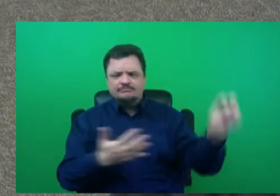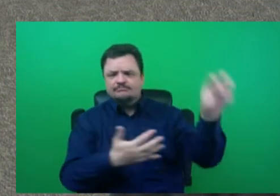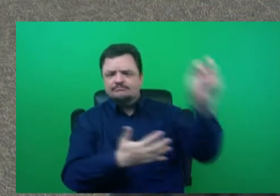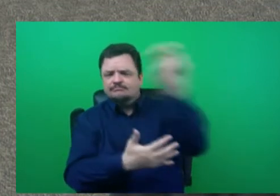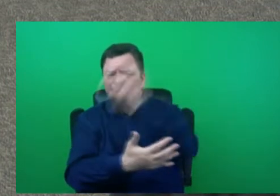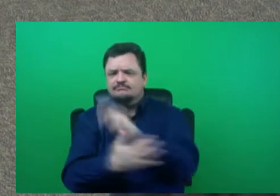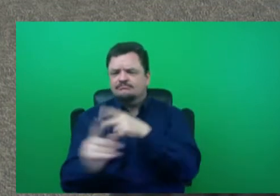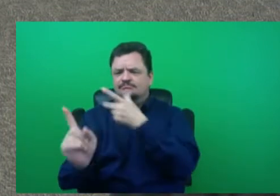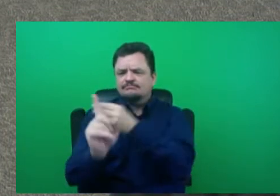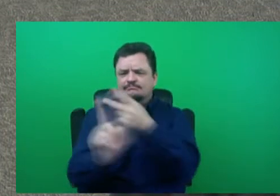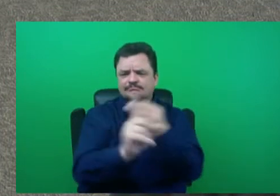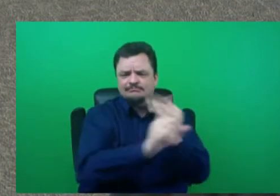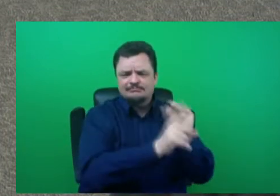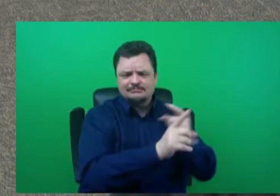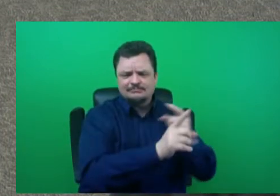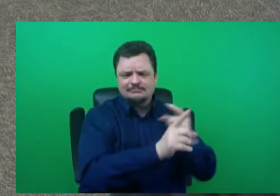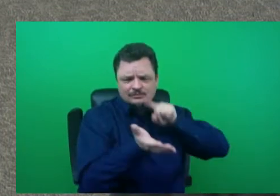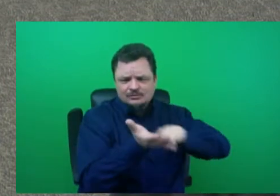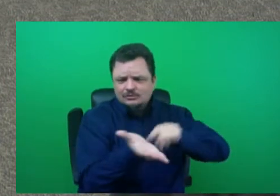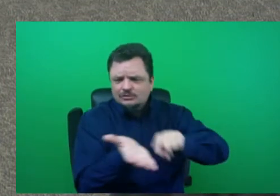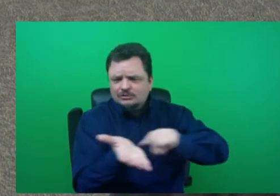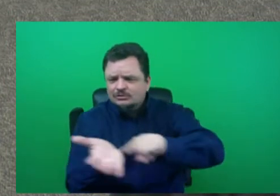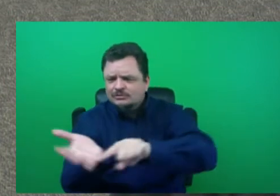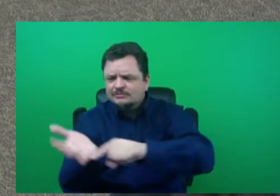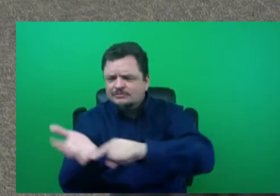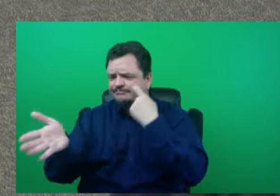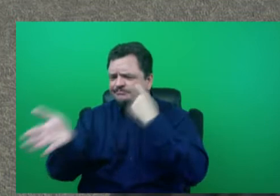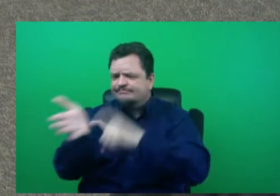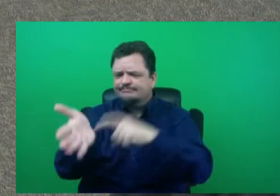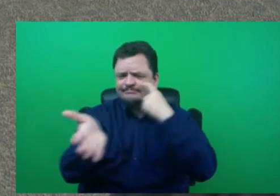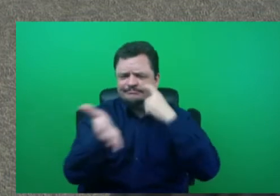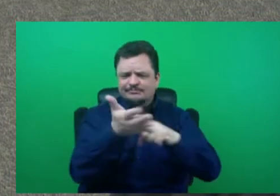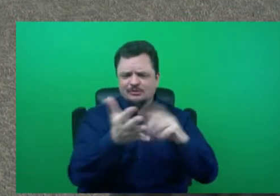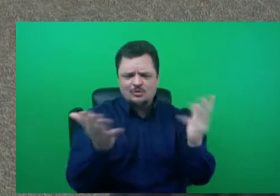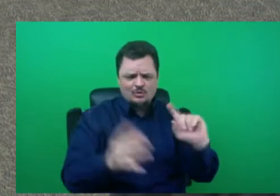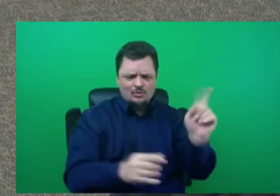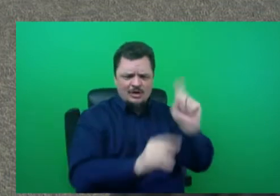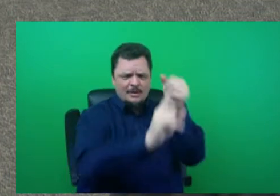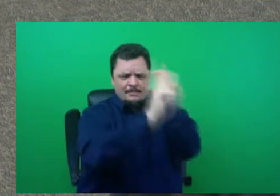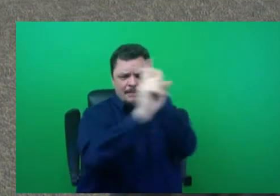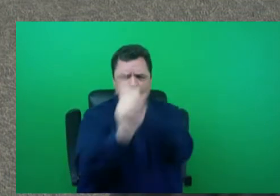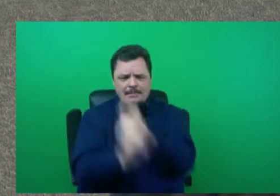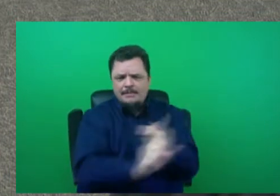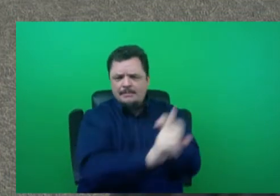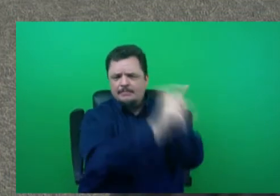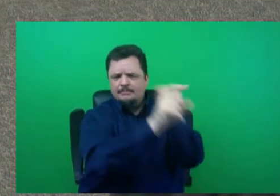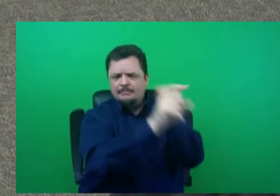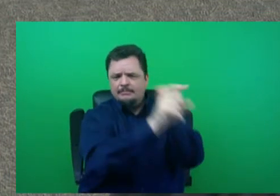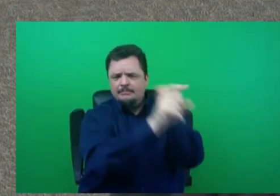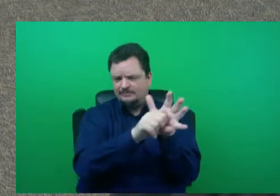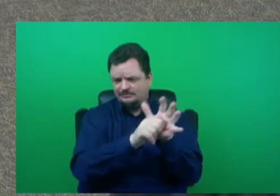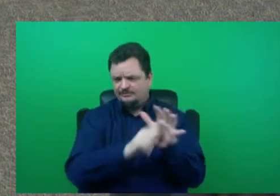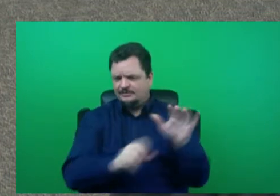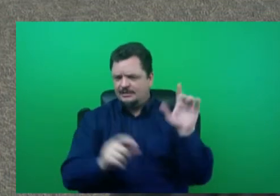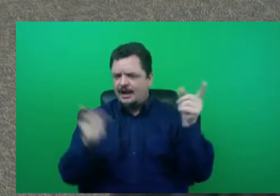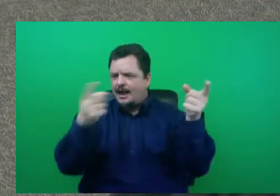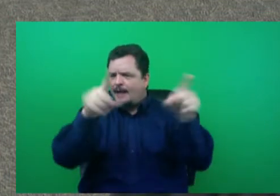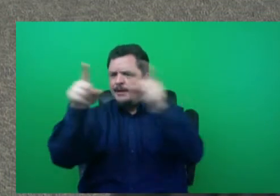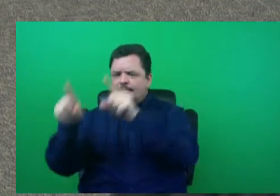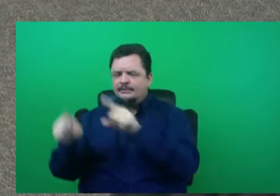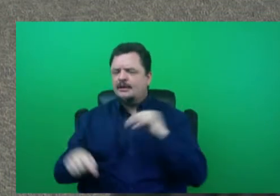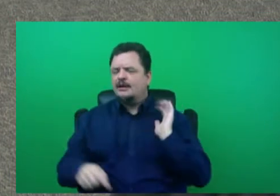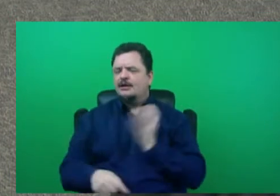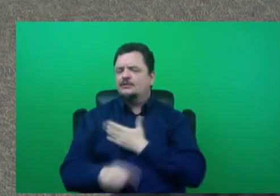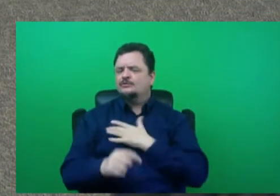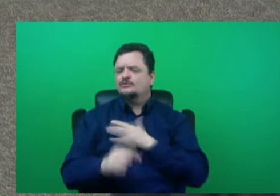well as identifying new cases of COVID in our community. All the while, there's also other nursing staff who are